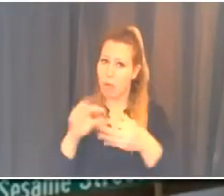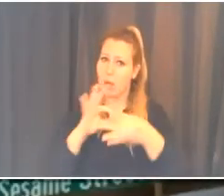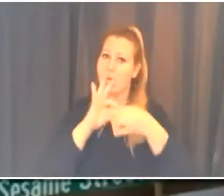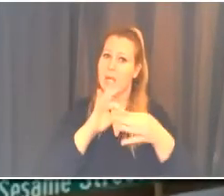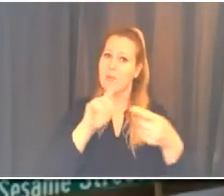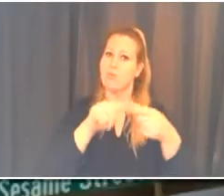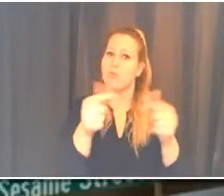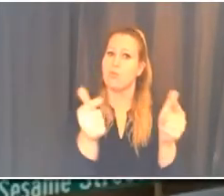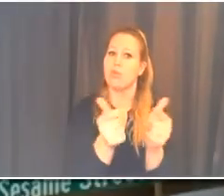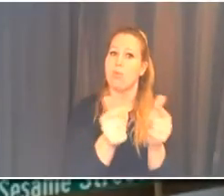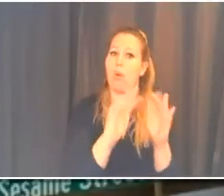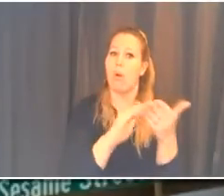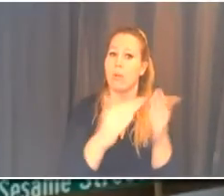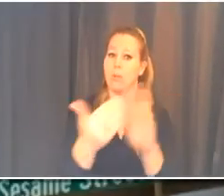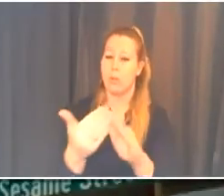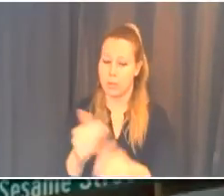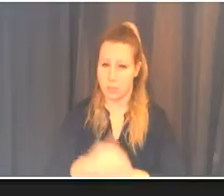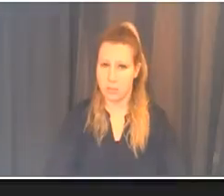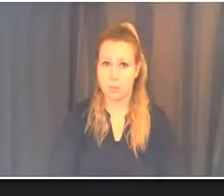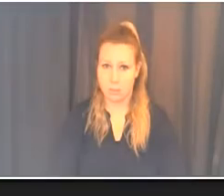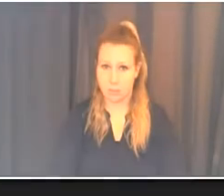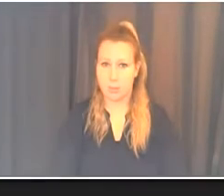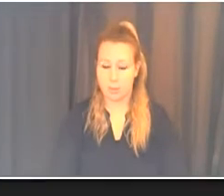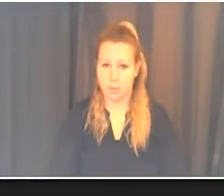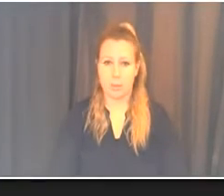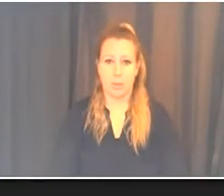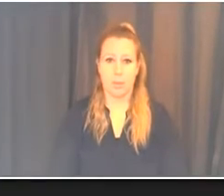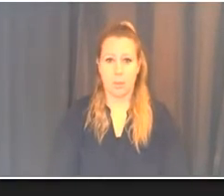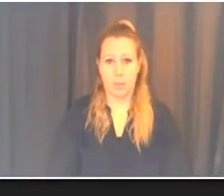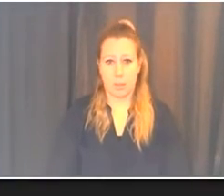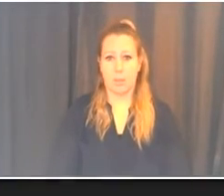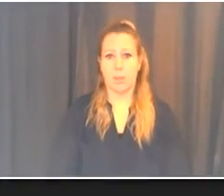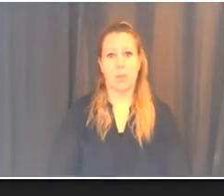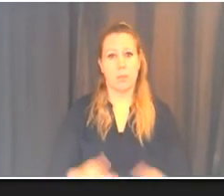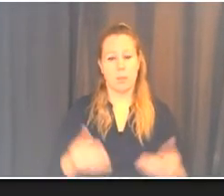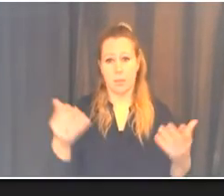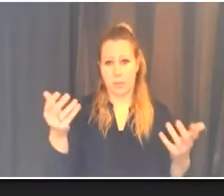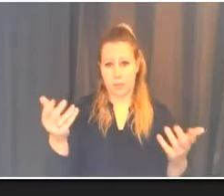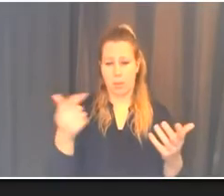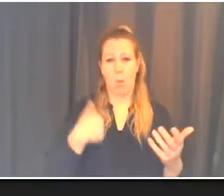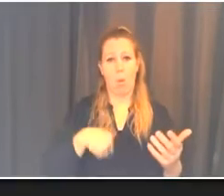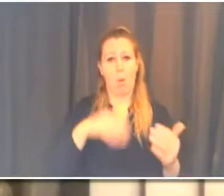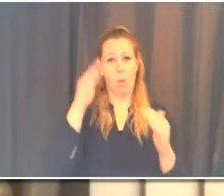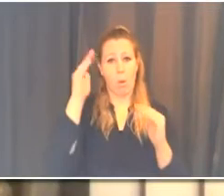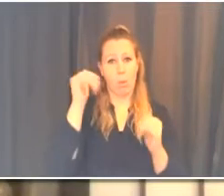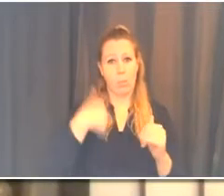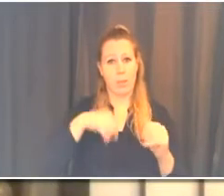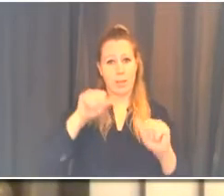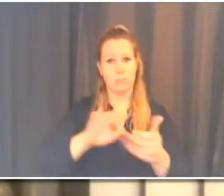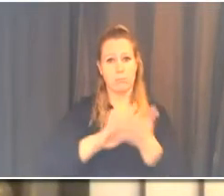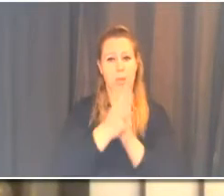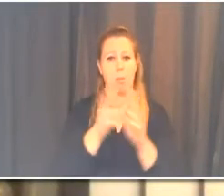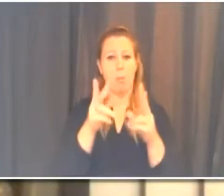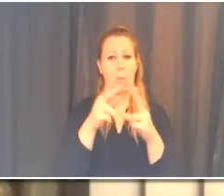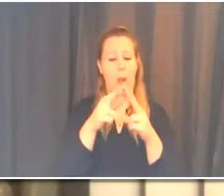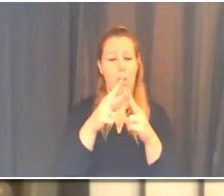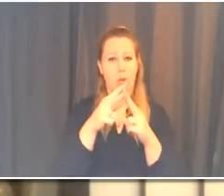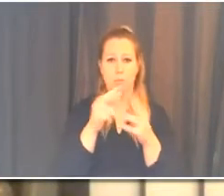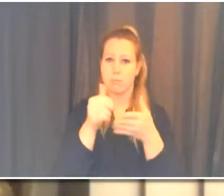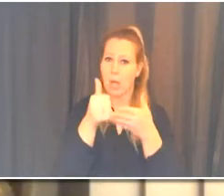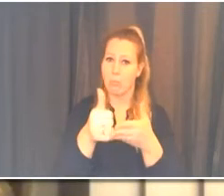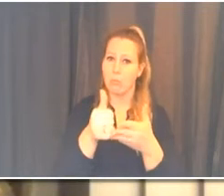work Margarita thank you thank you for your work chair Rosen thank you we will move to the next next